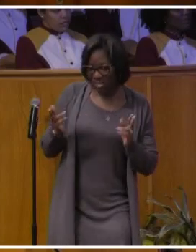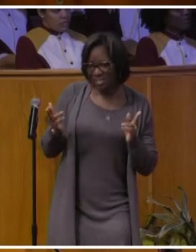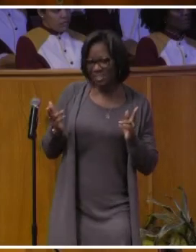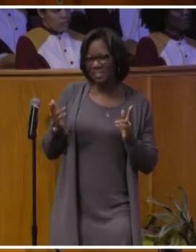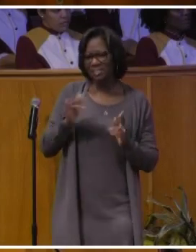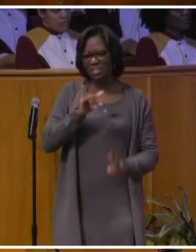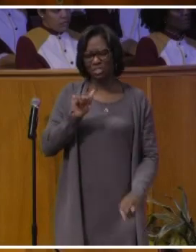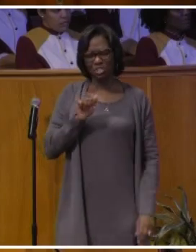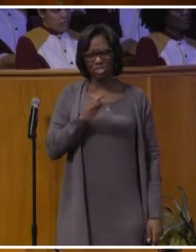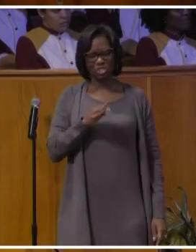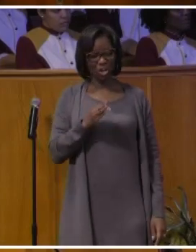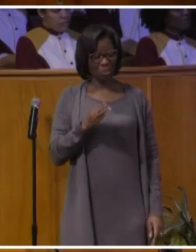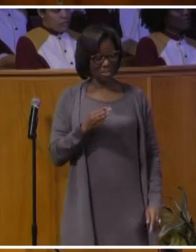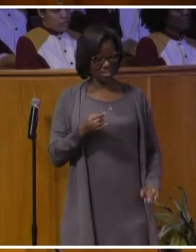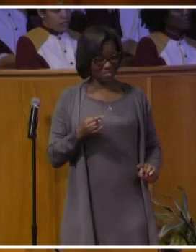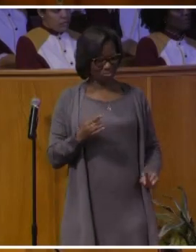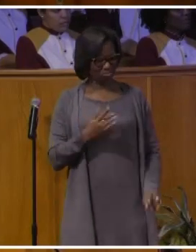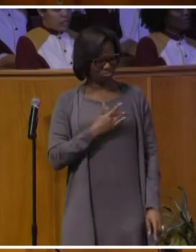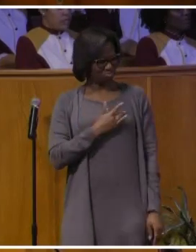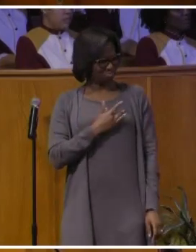And Job is hurt